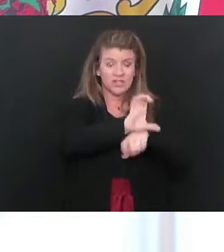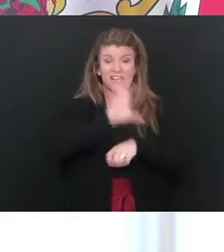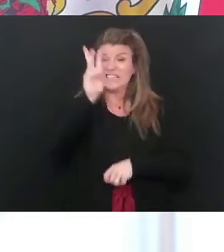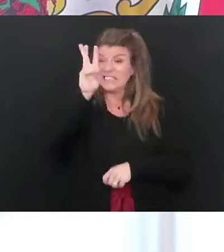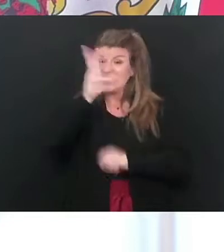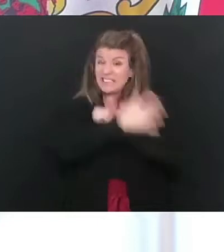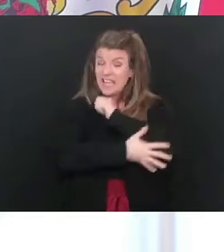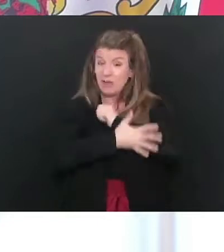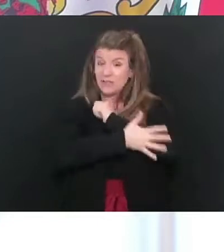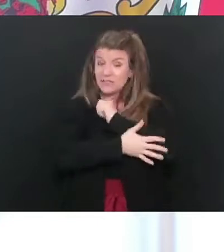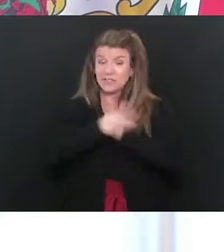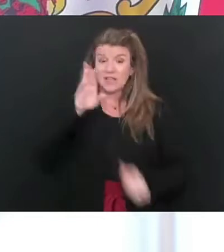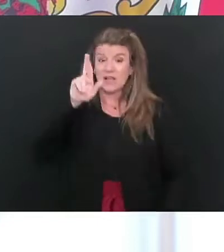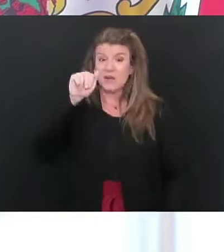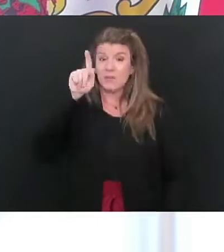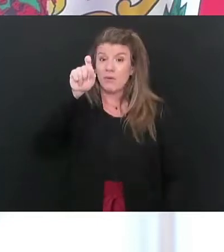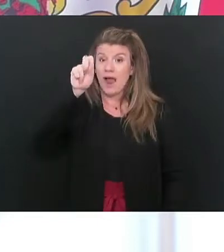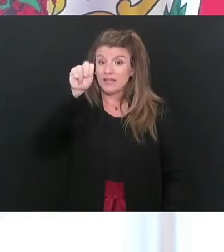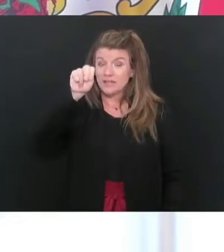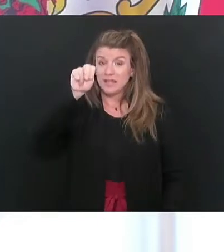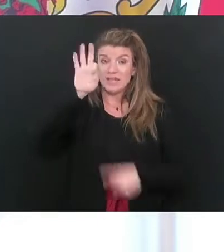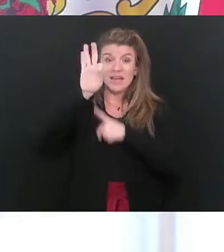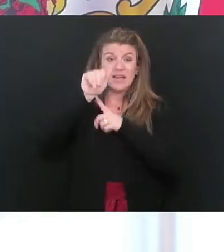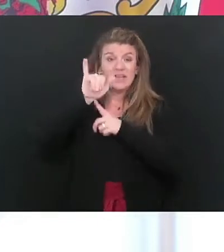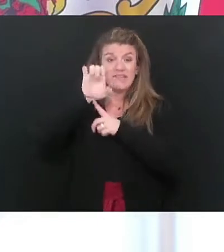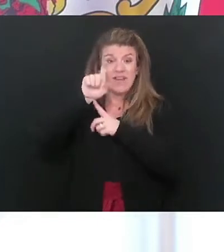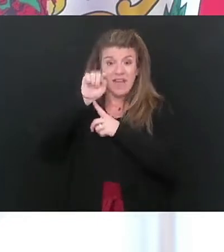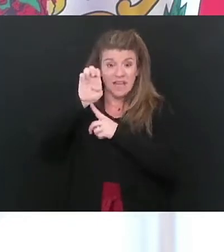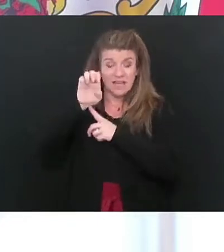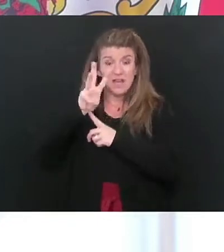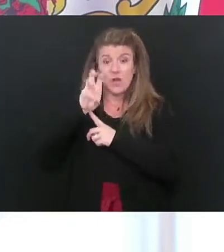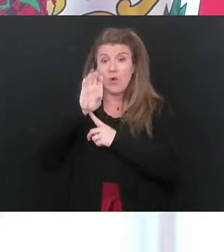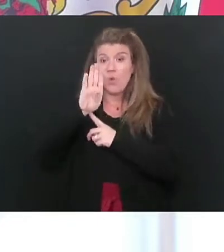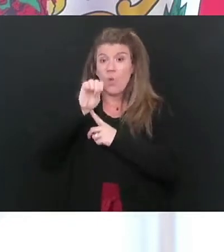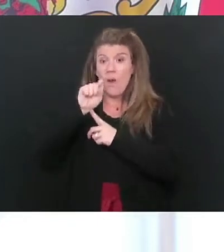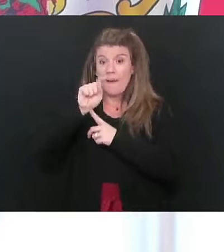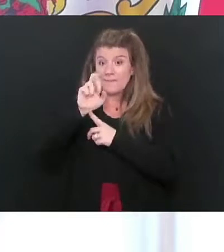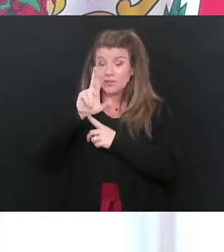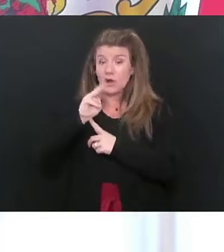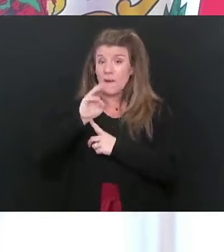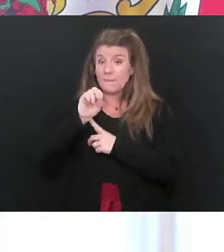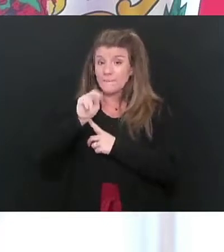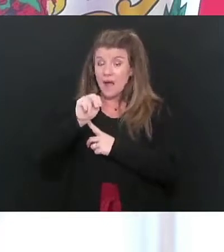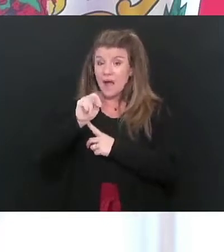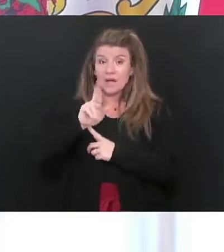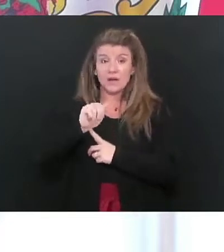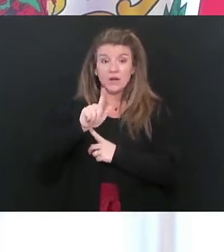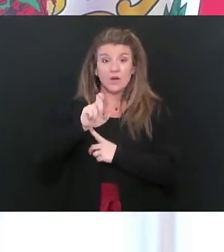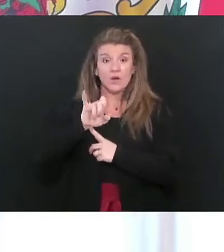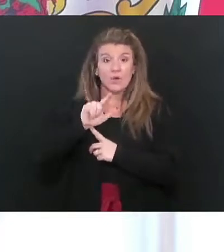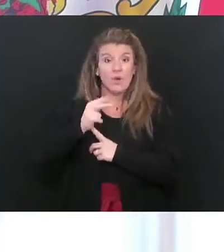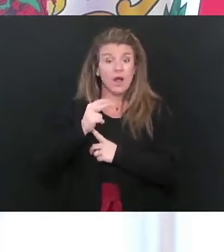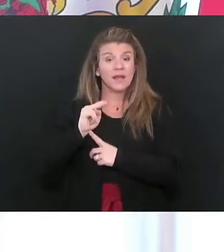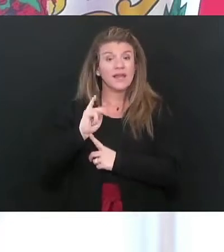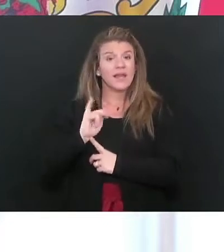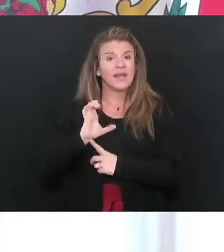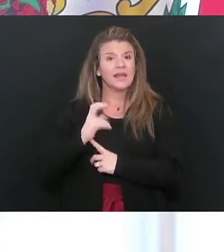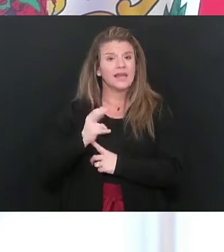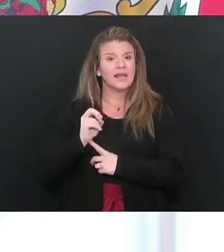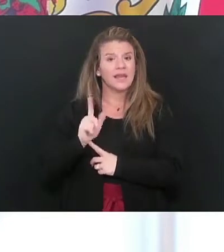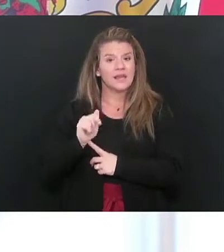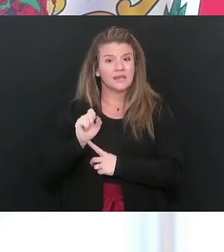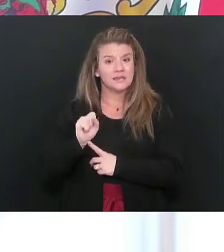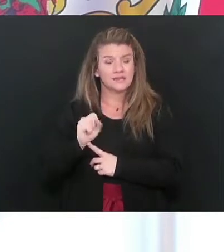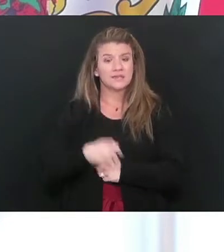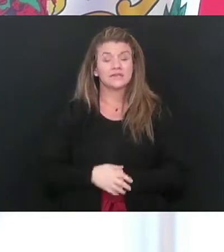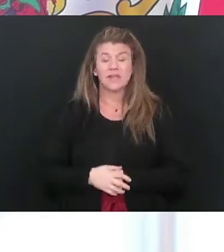counties. That's Braxton, Fayette, Webster, Monongalia, Raleigh, and Nicholas counties. And I think